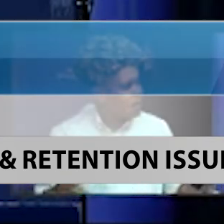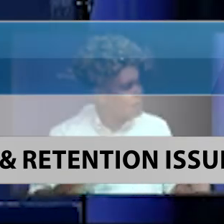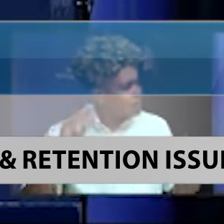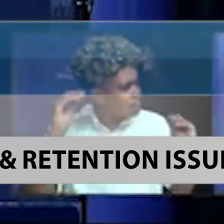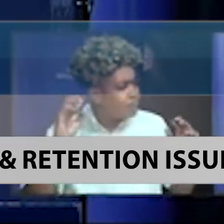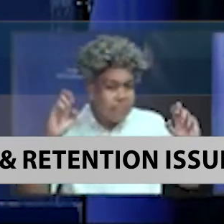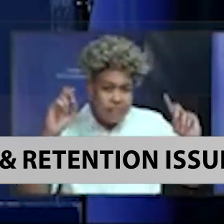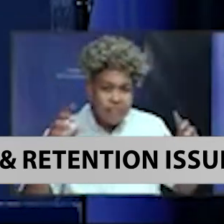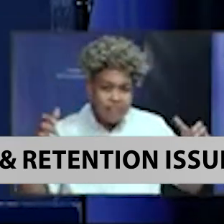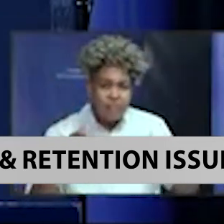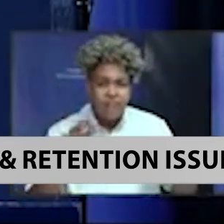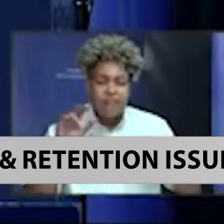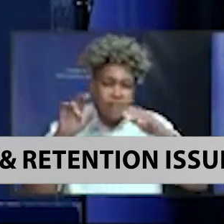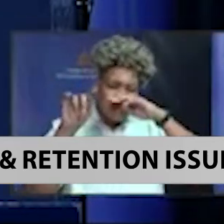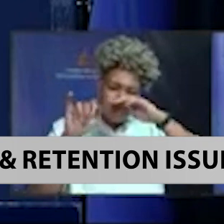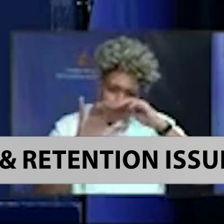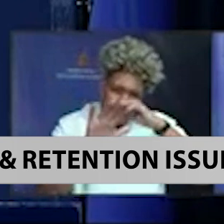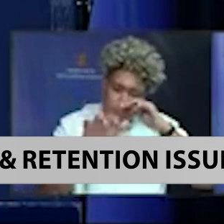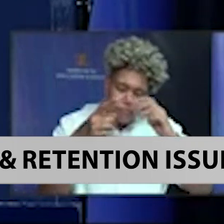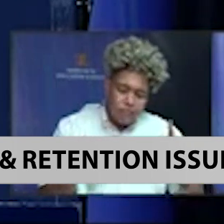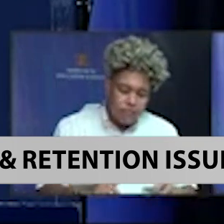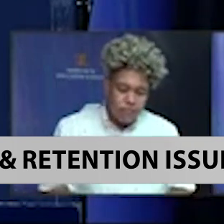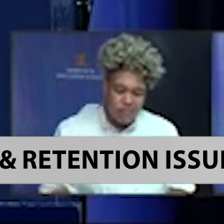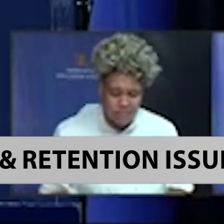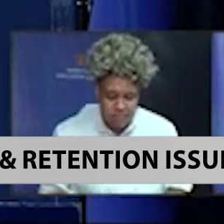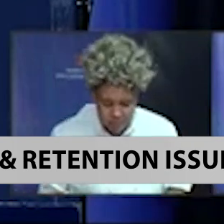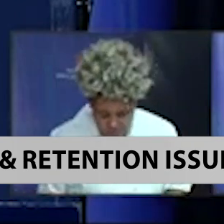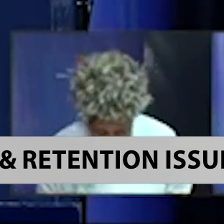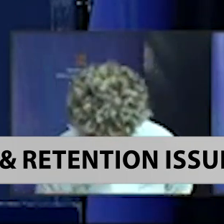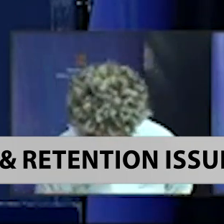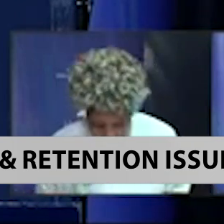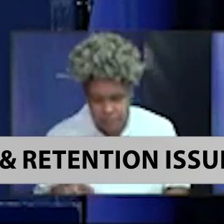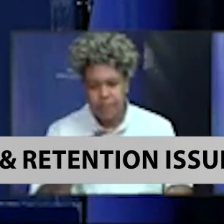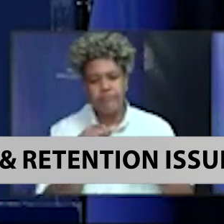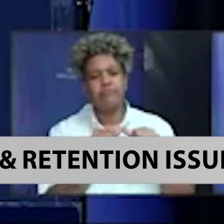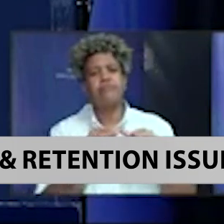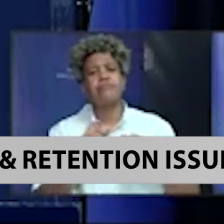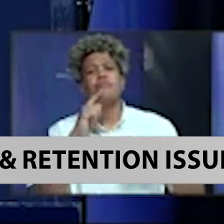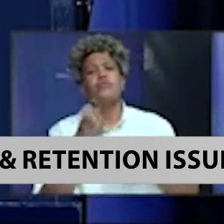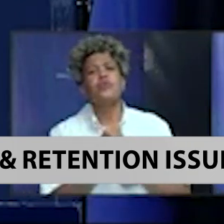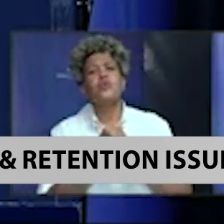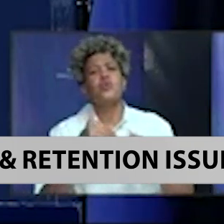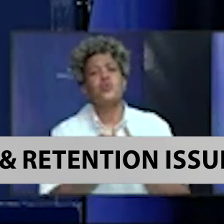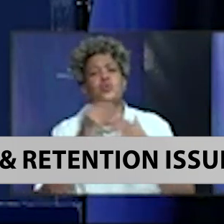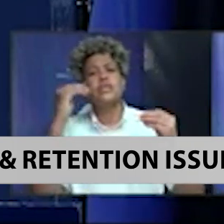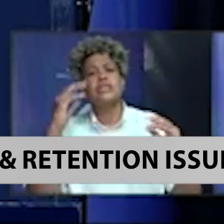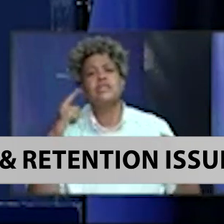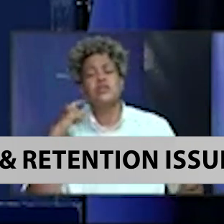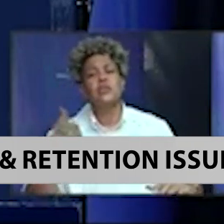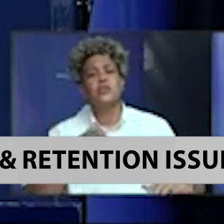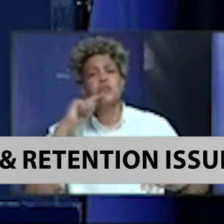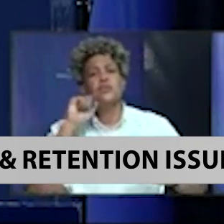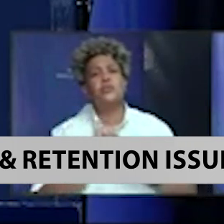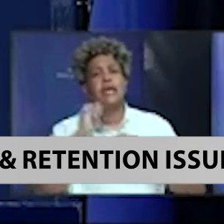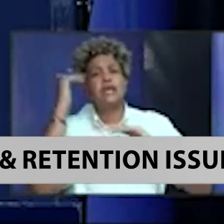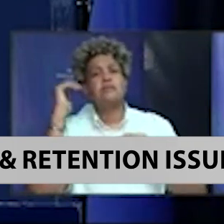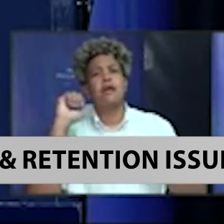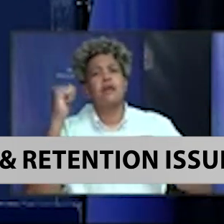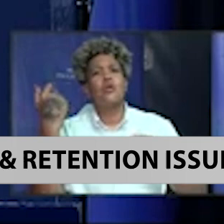teacher education faculties. They continue to produce new teachers. We're expecting